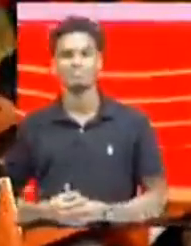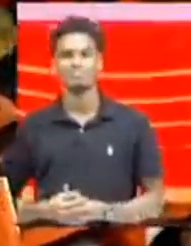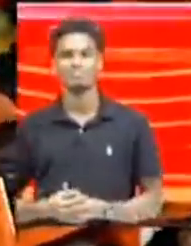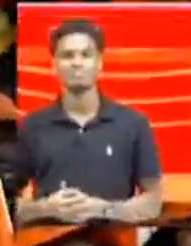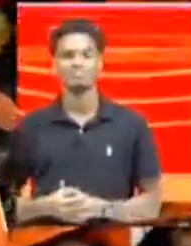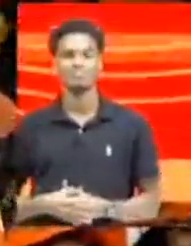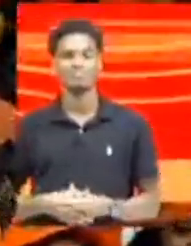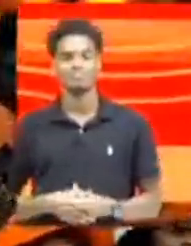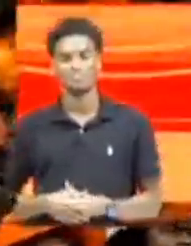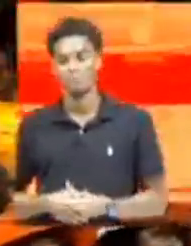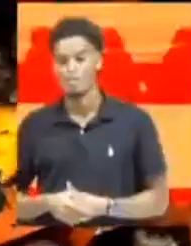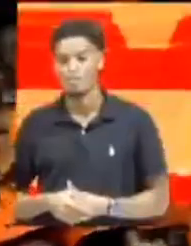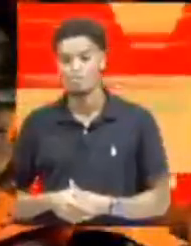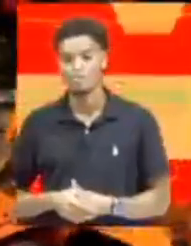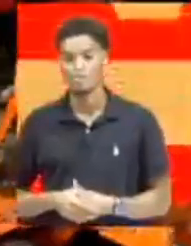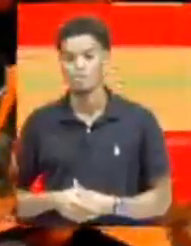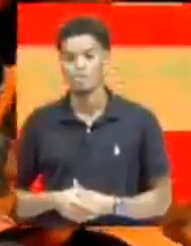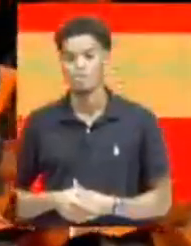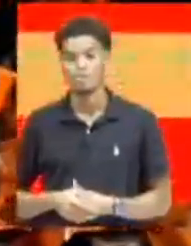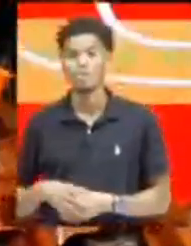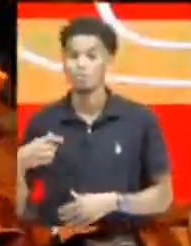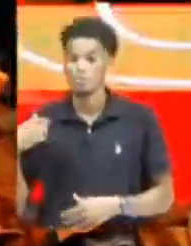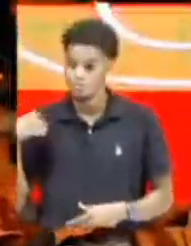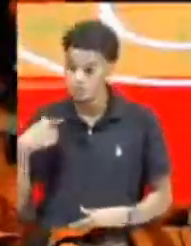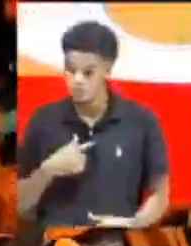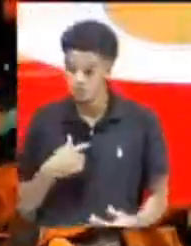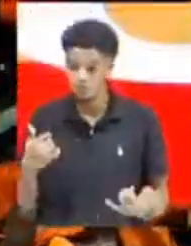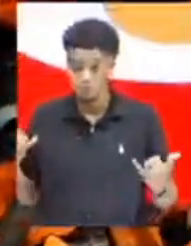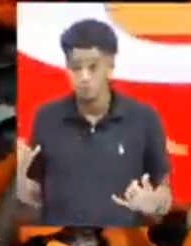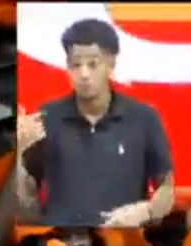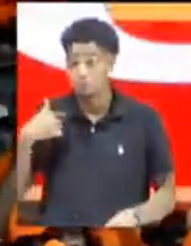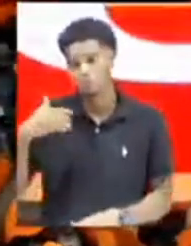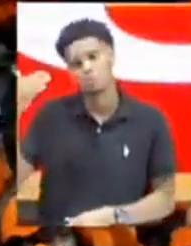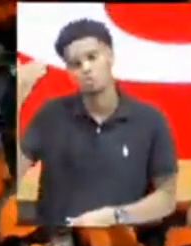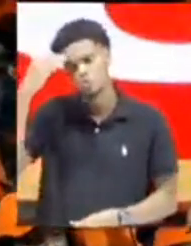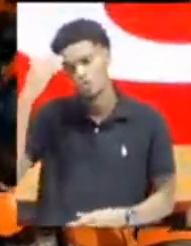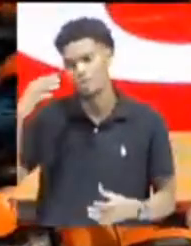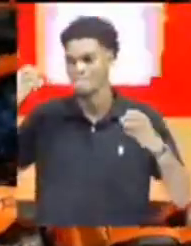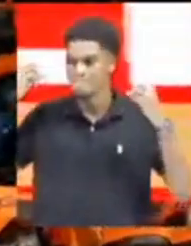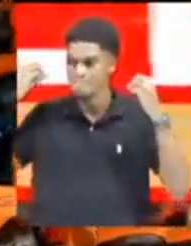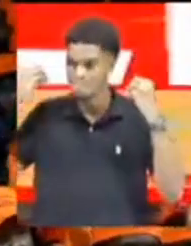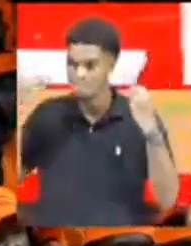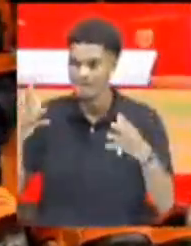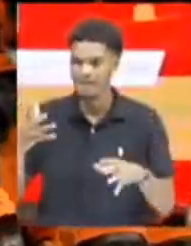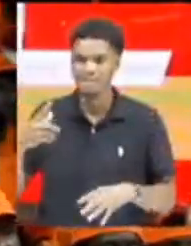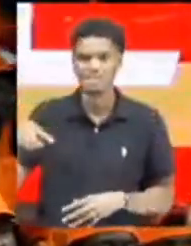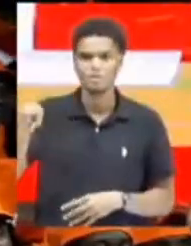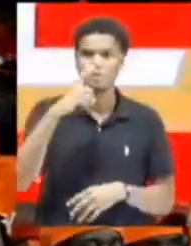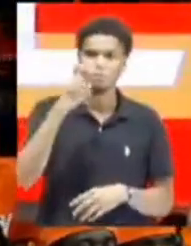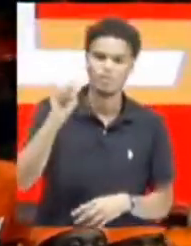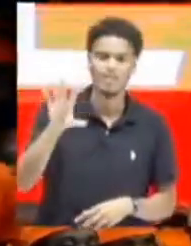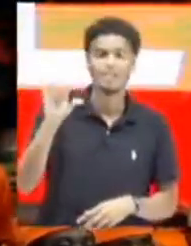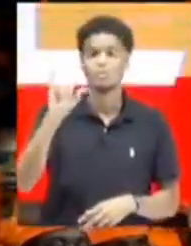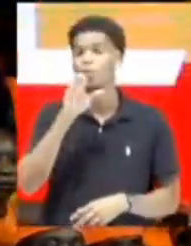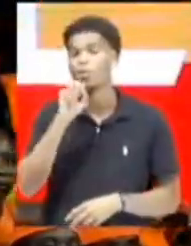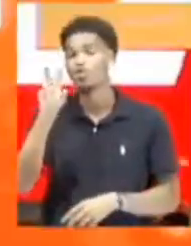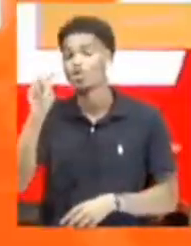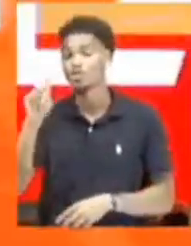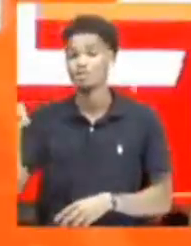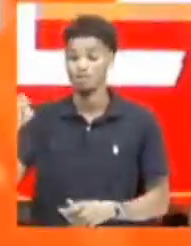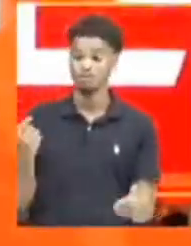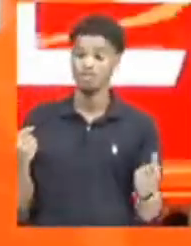We know that enough 12 and 30-year-old where I drive taxi now, if them did just get